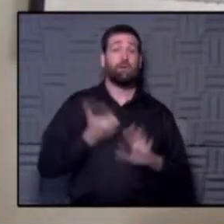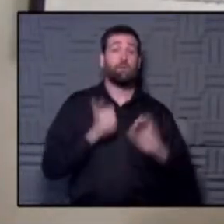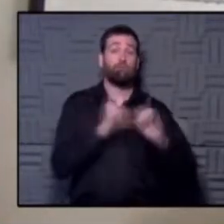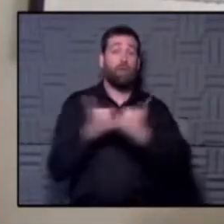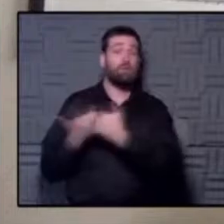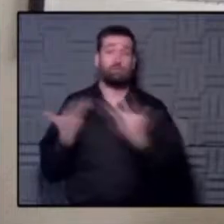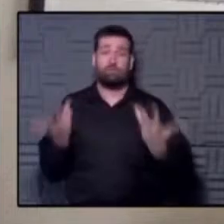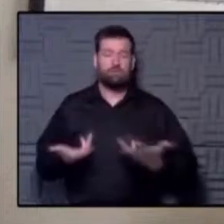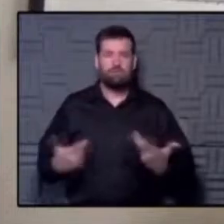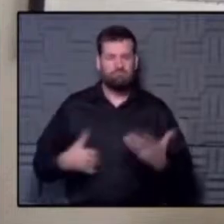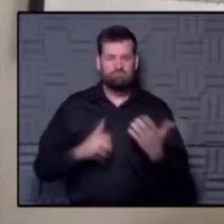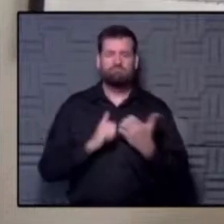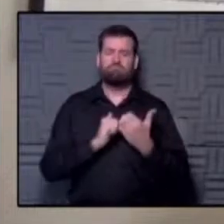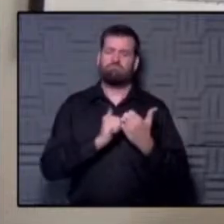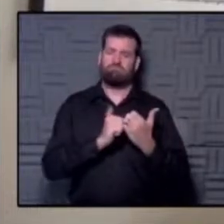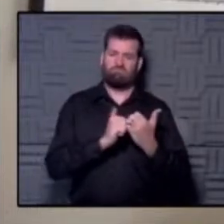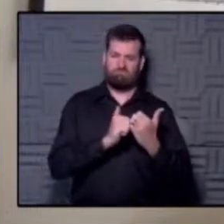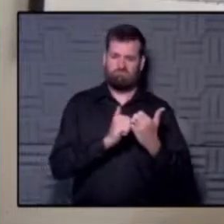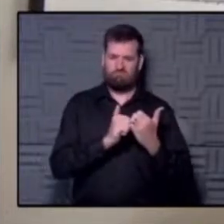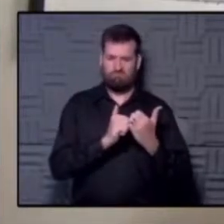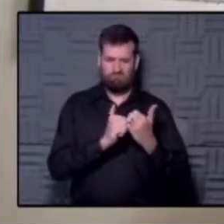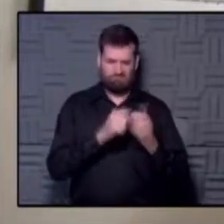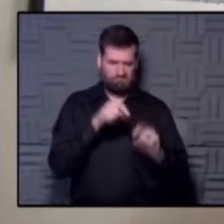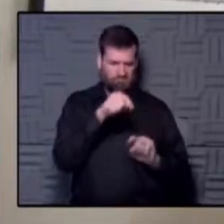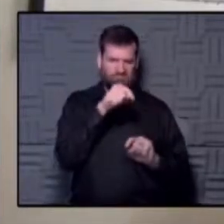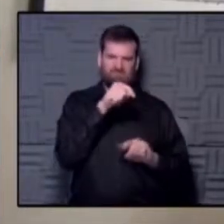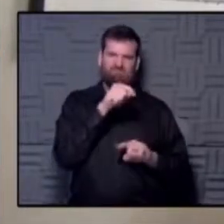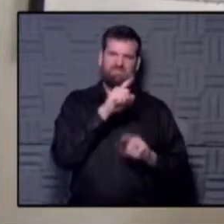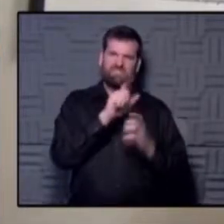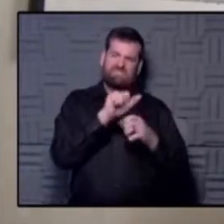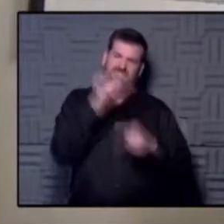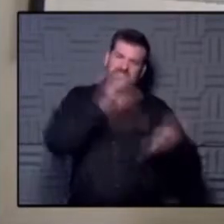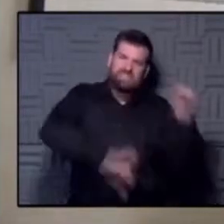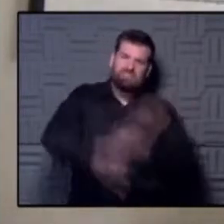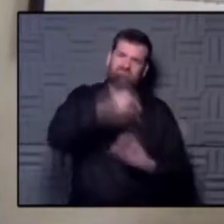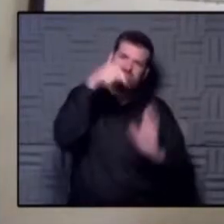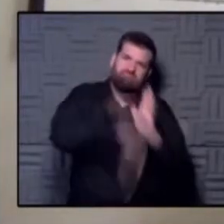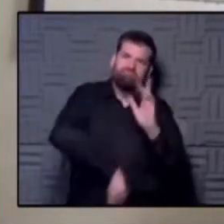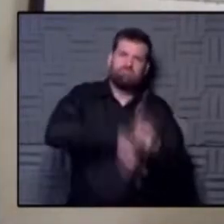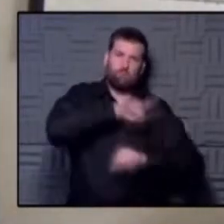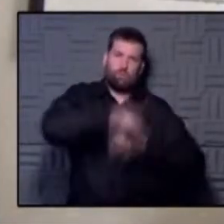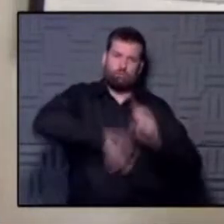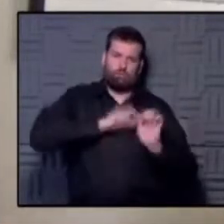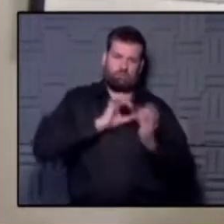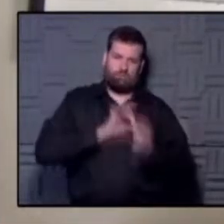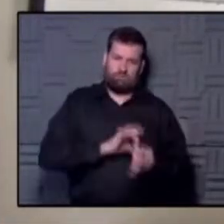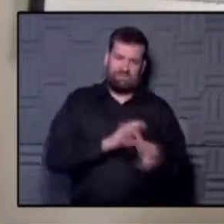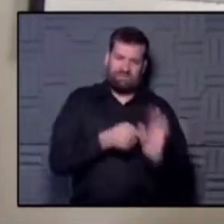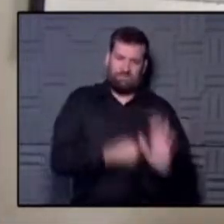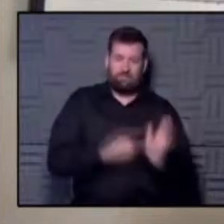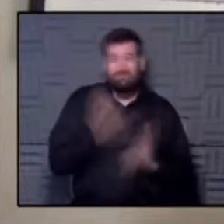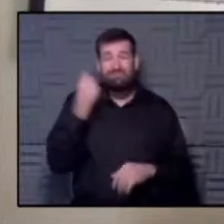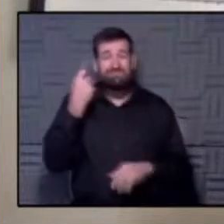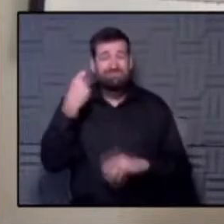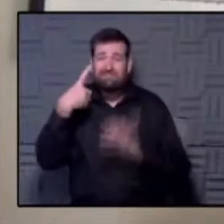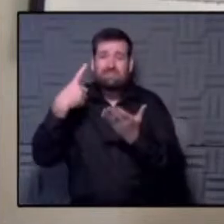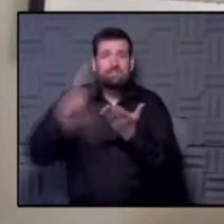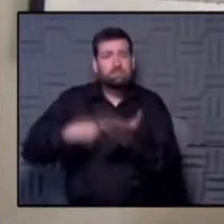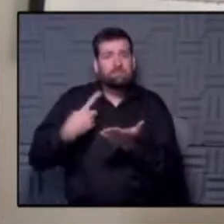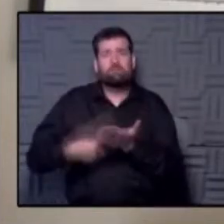had were, how do you convert these scientific questions about symptoms, which sometimes